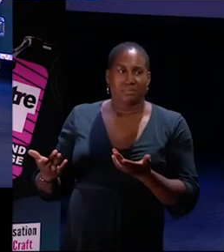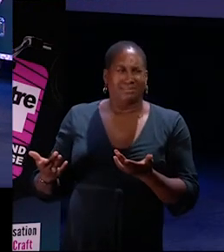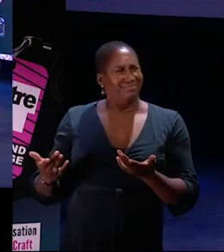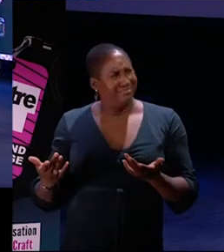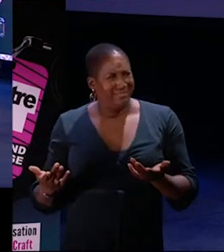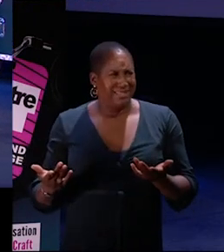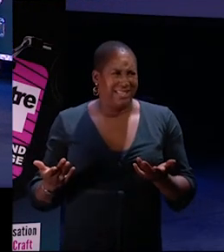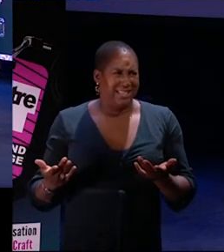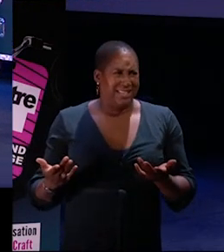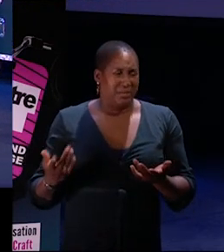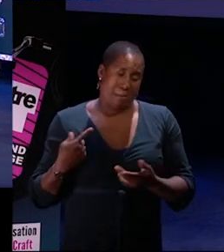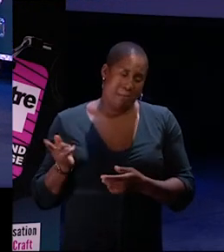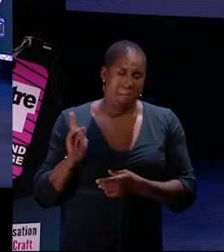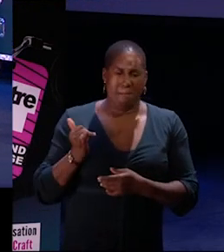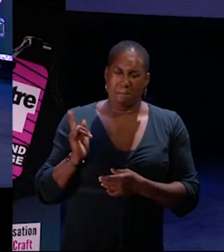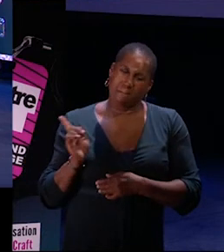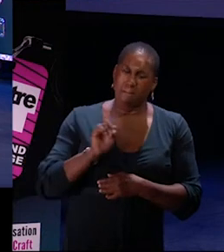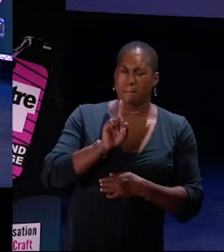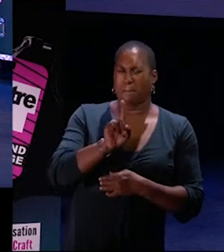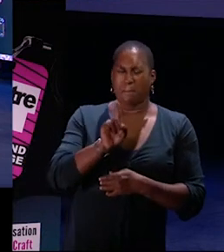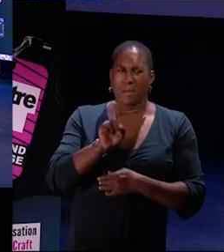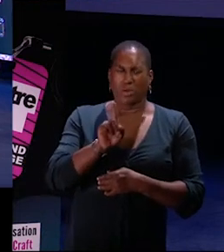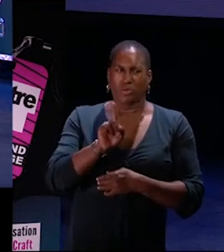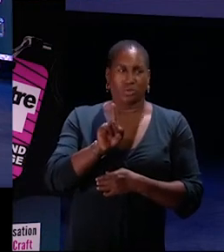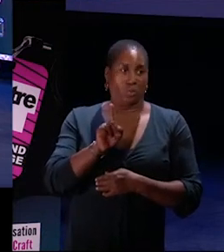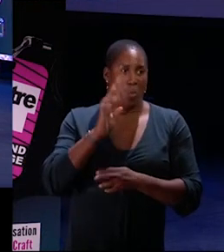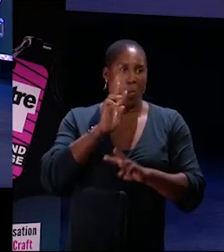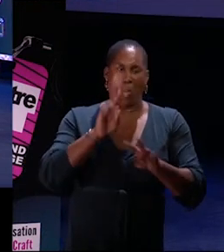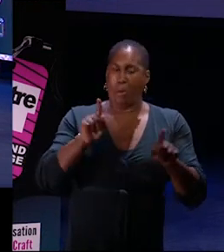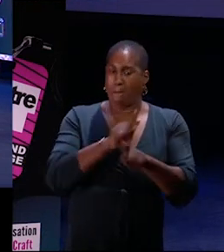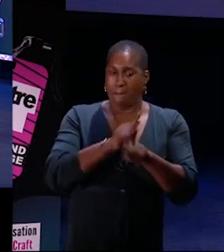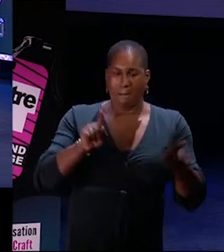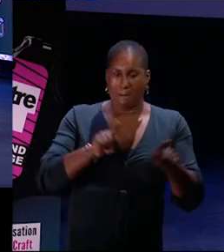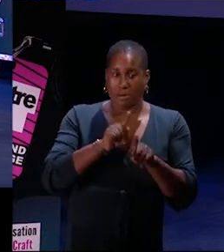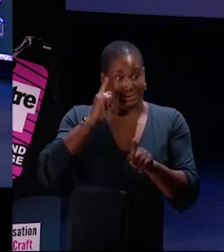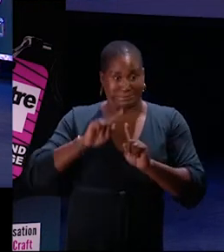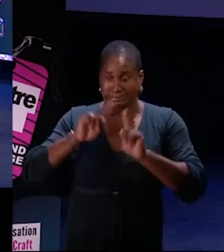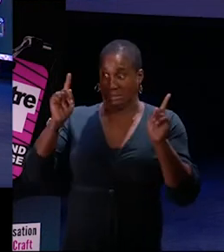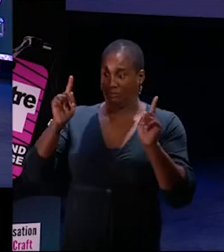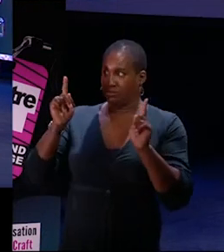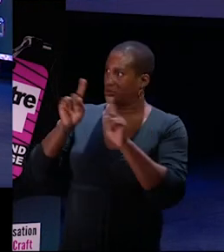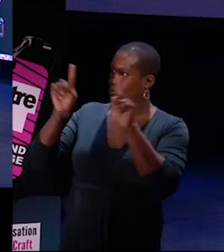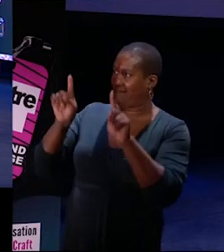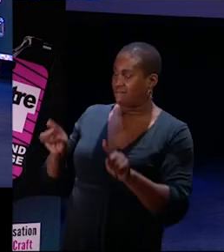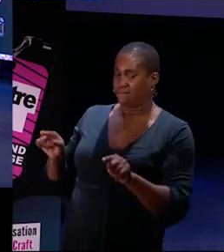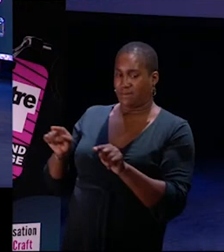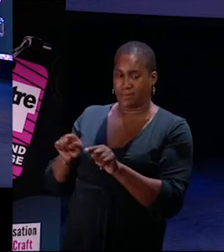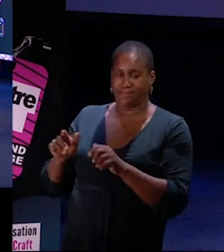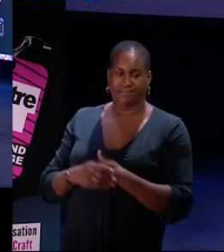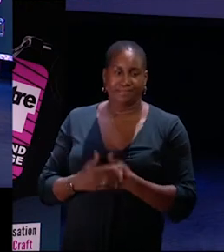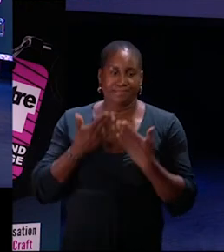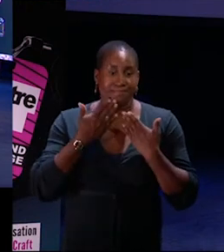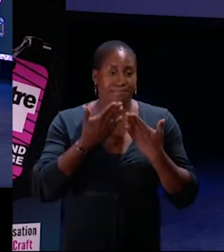go to watch a musical because you've seen something similar on television. Yeah. Thank you very much. Is there anyone else who would like to ask